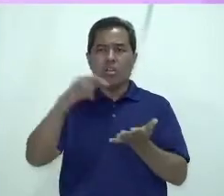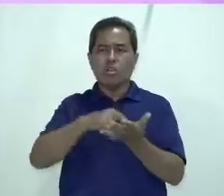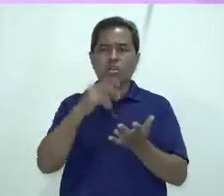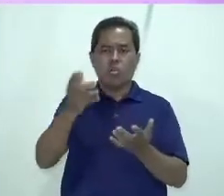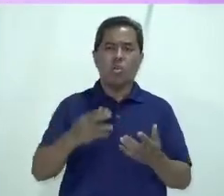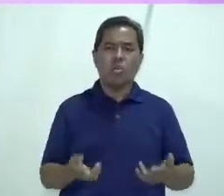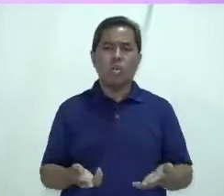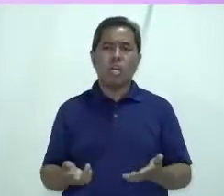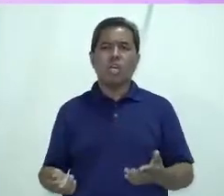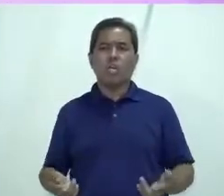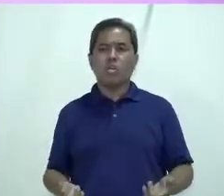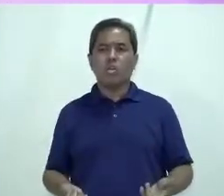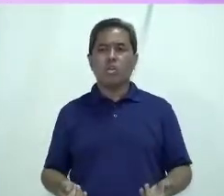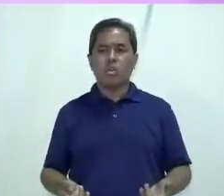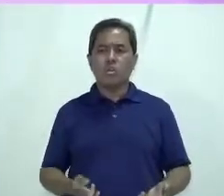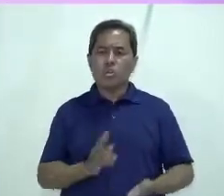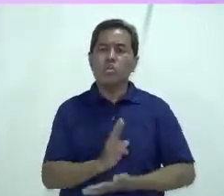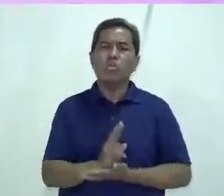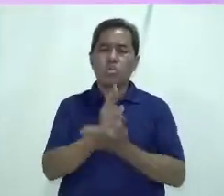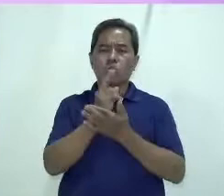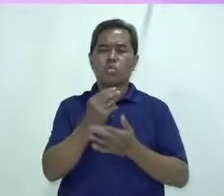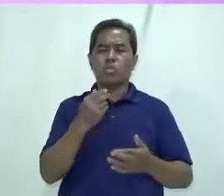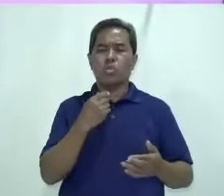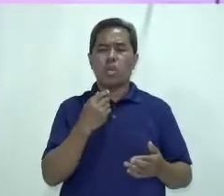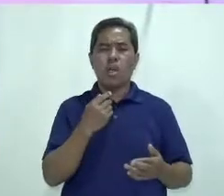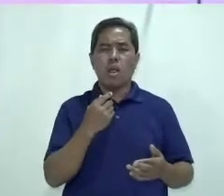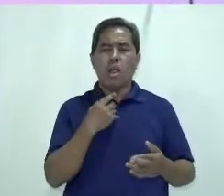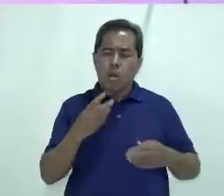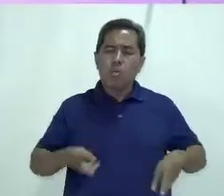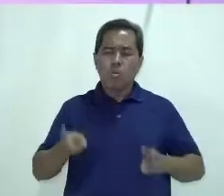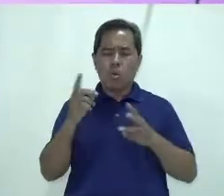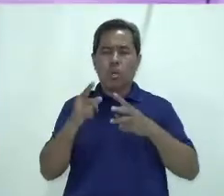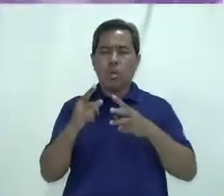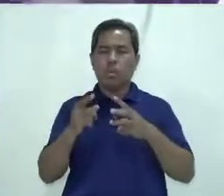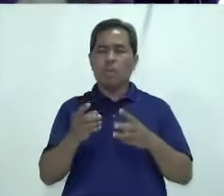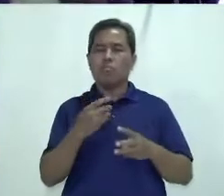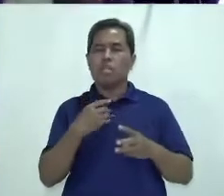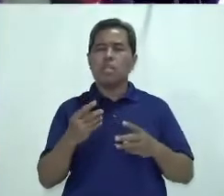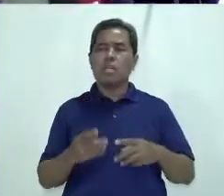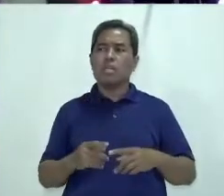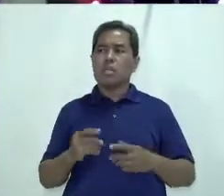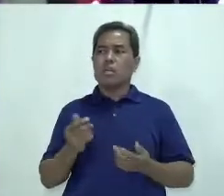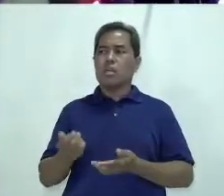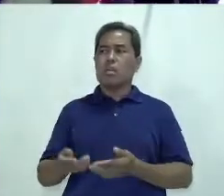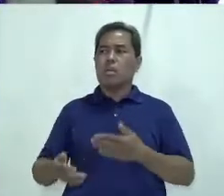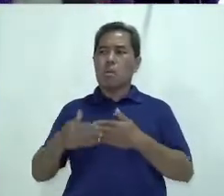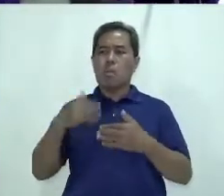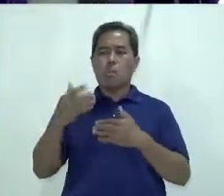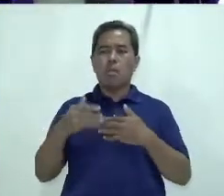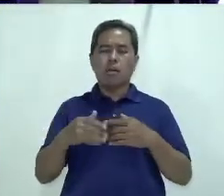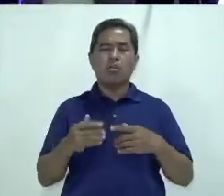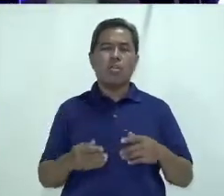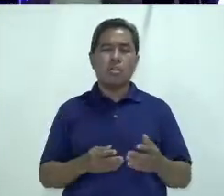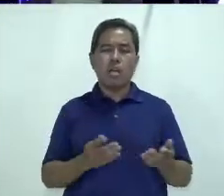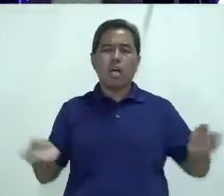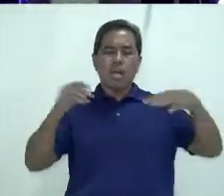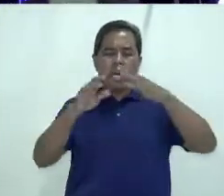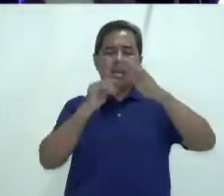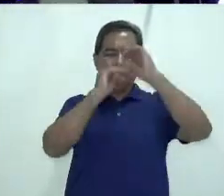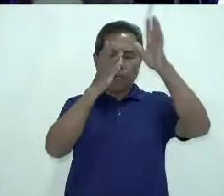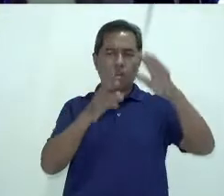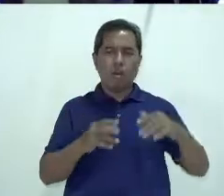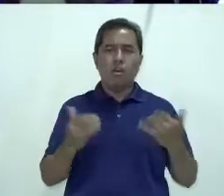you restored a way back to my Heavenly Father. And so it is in you that I put my trust in today. Forgive